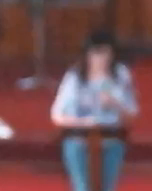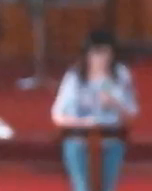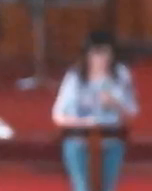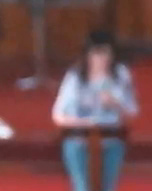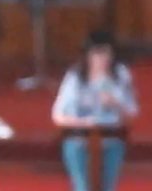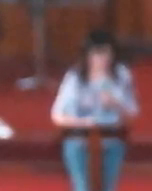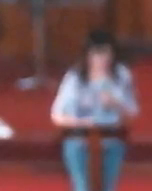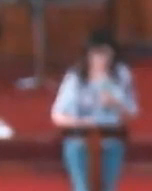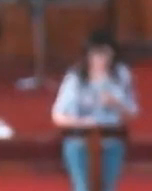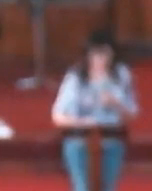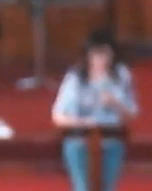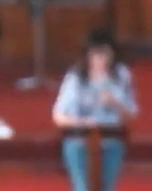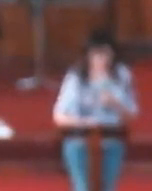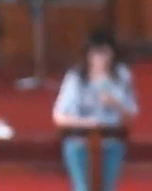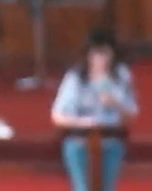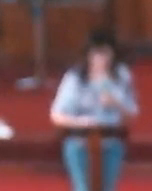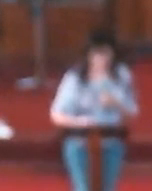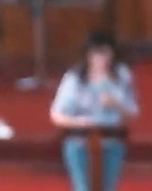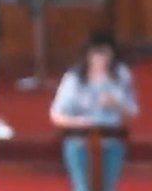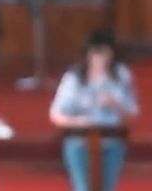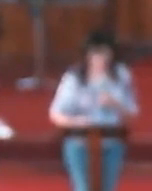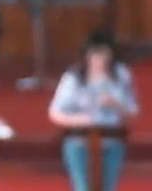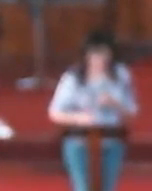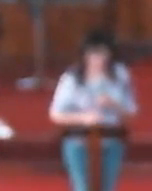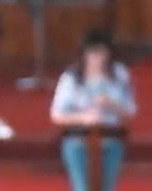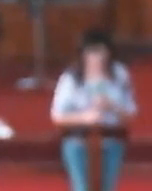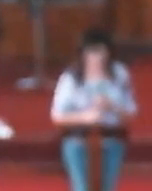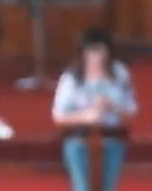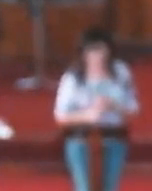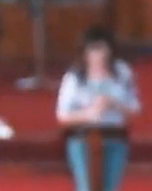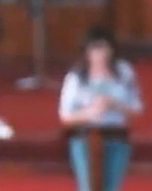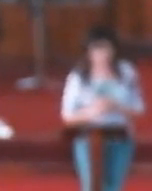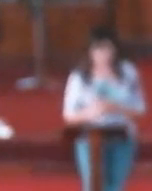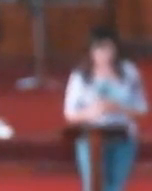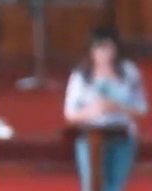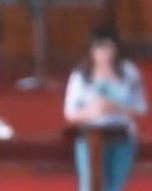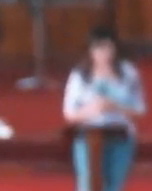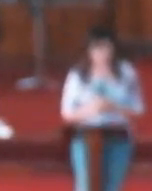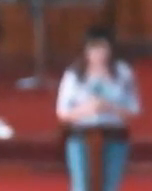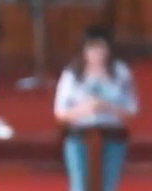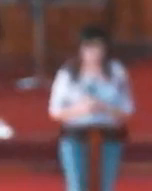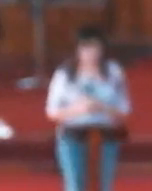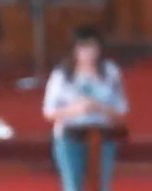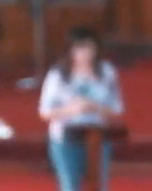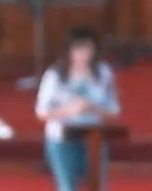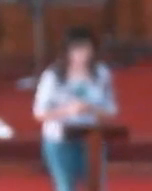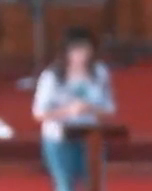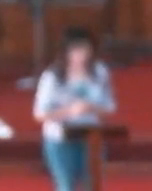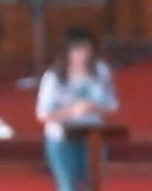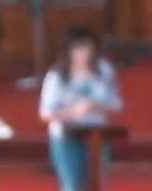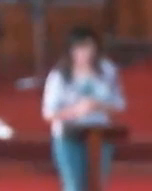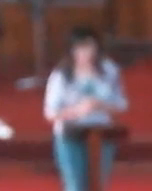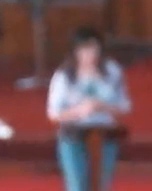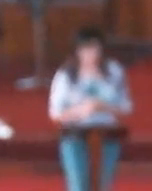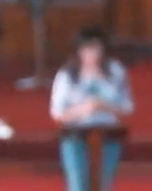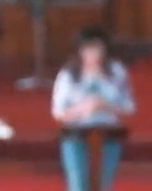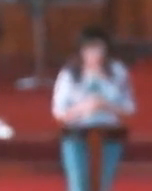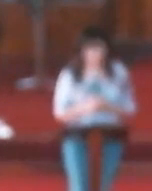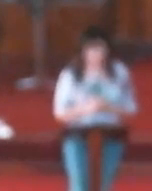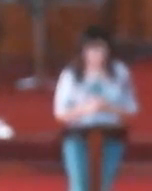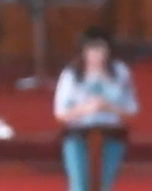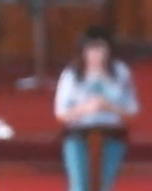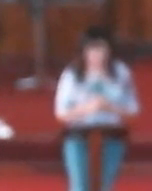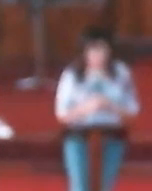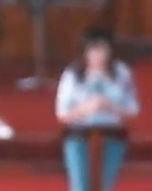Te has enlazado con las palabras de tu boca y te has quedado preso por los dichos de tus